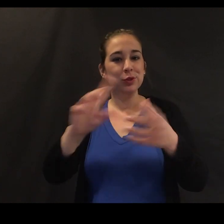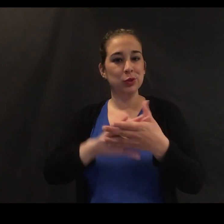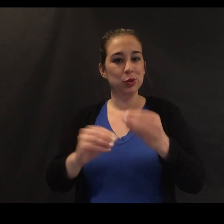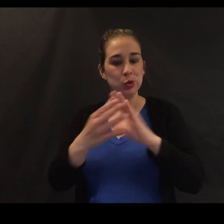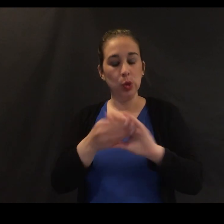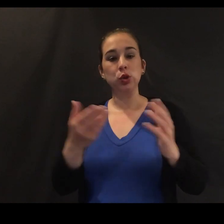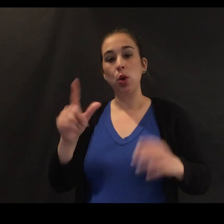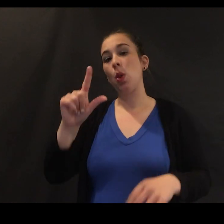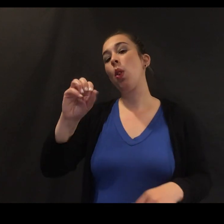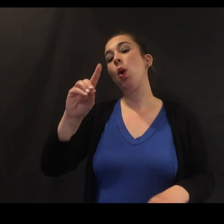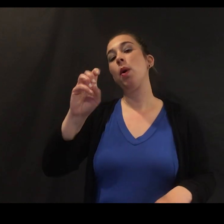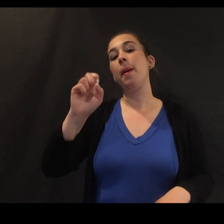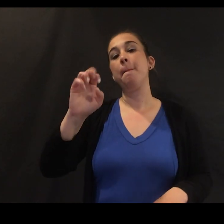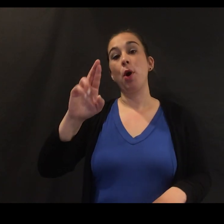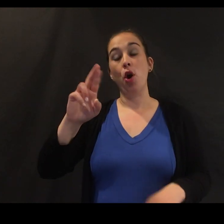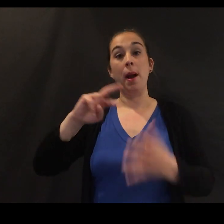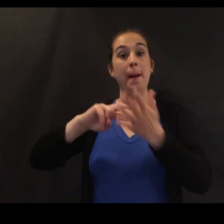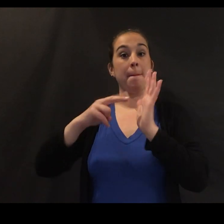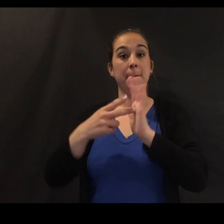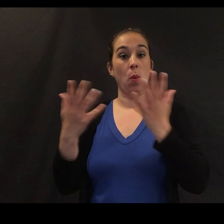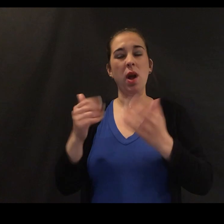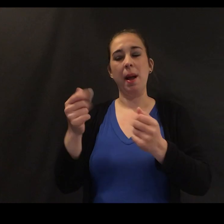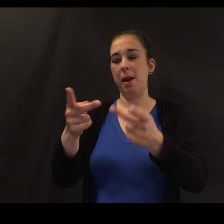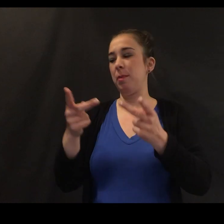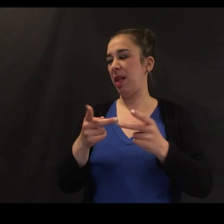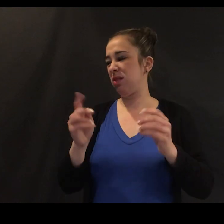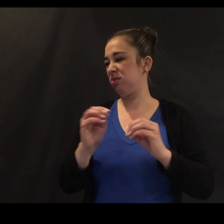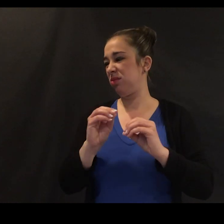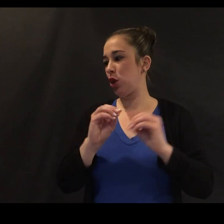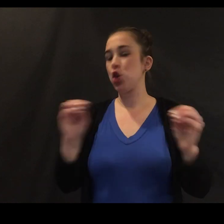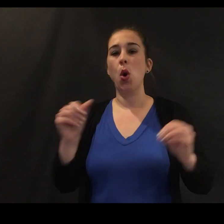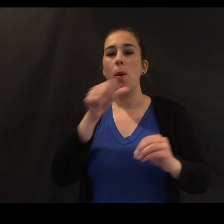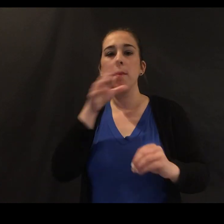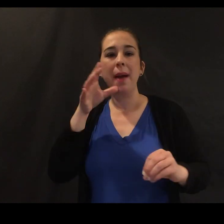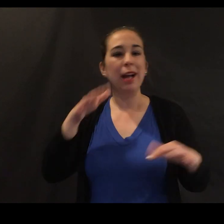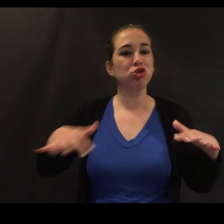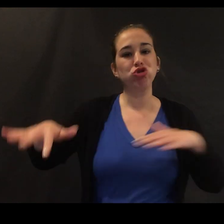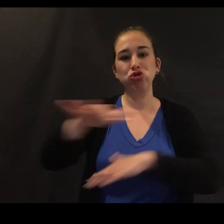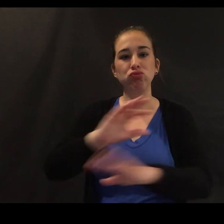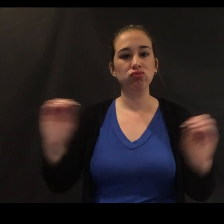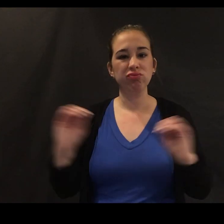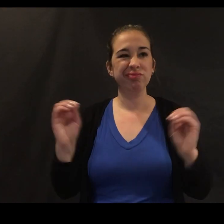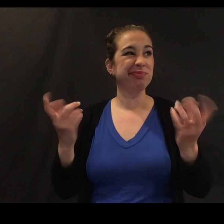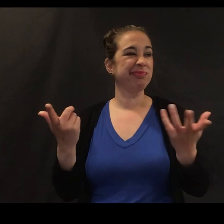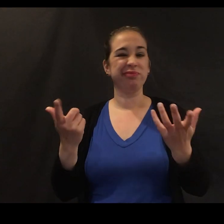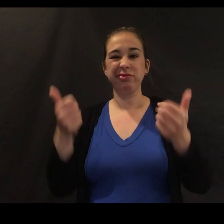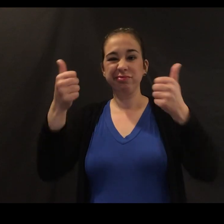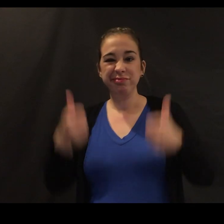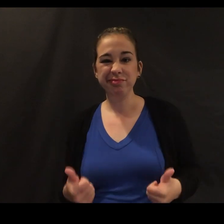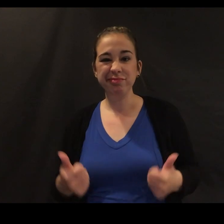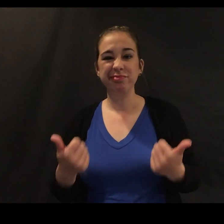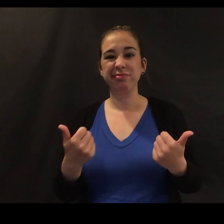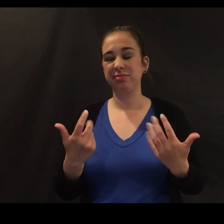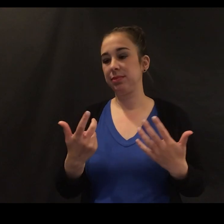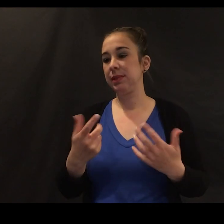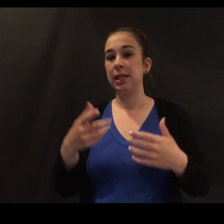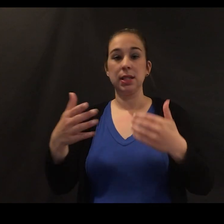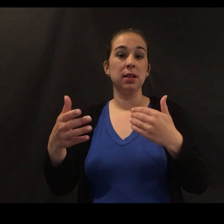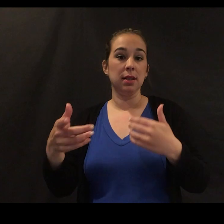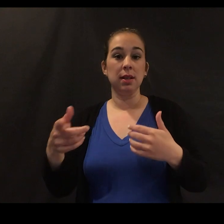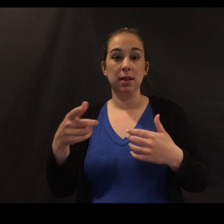here. Lodebar actually means a place where there is no pasture land. So it's a place of depression, and actually it's very close to the name